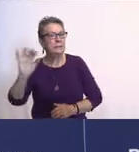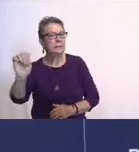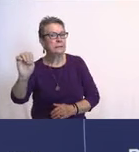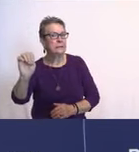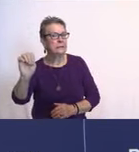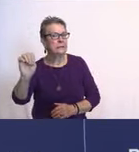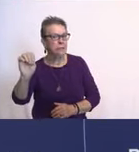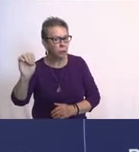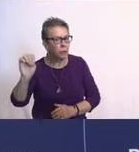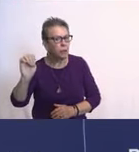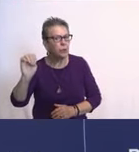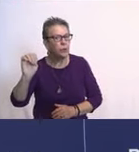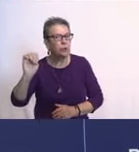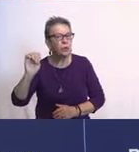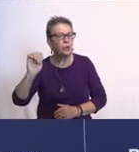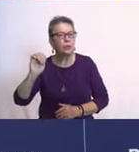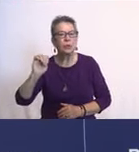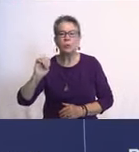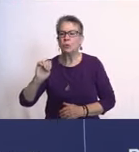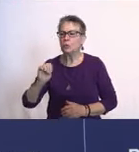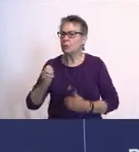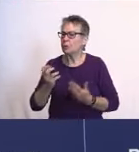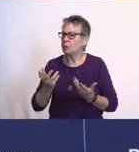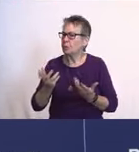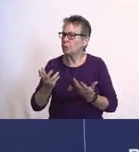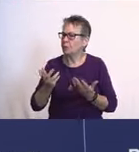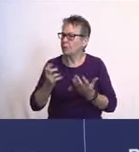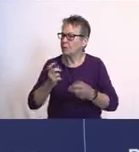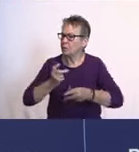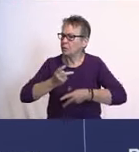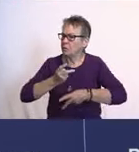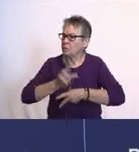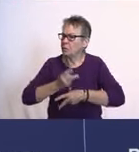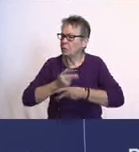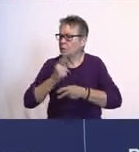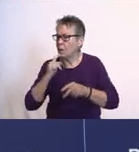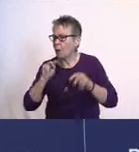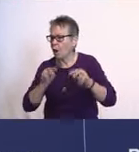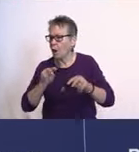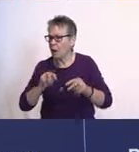Interstate 78 at this juncture as that delineation point.